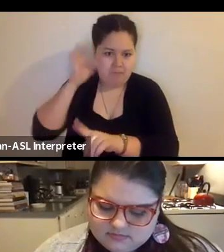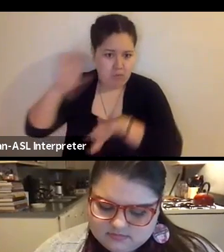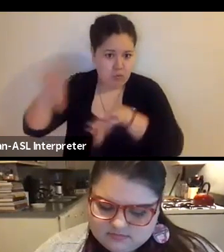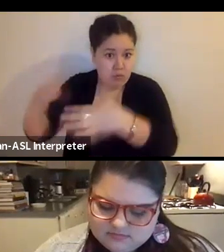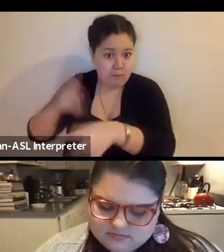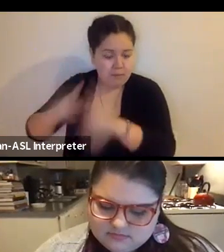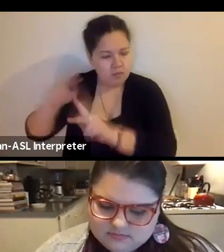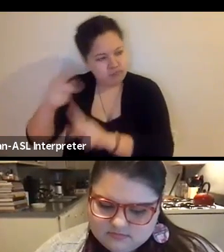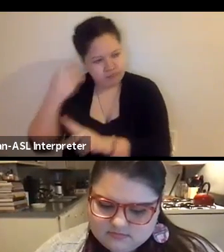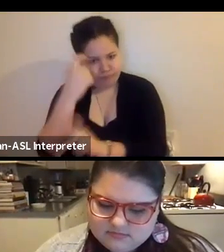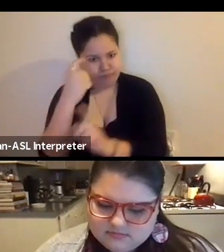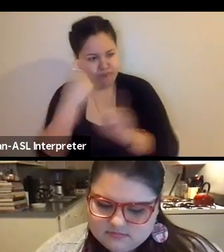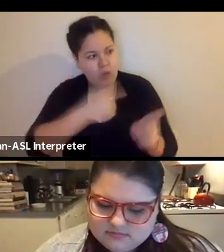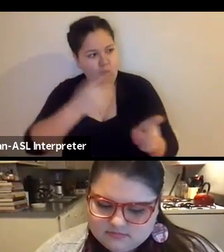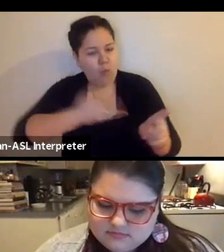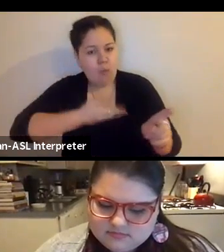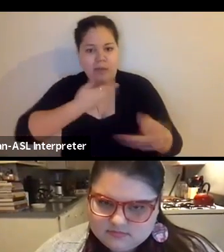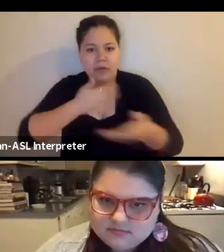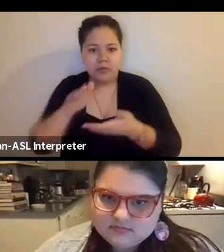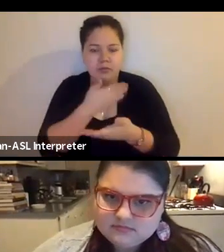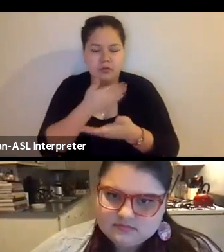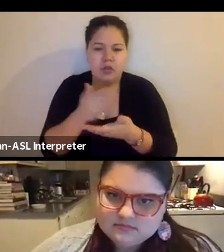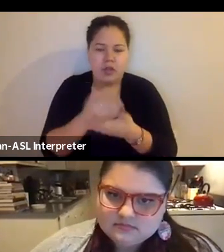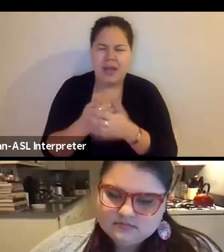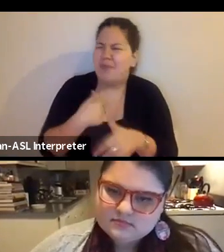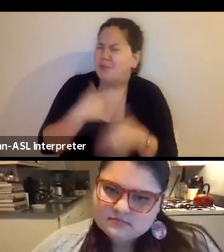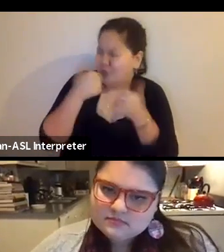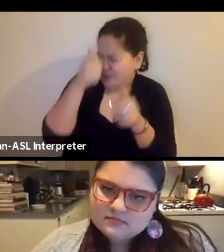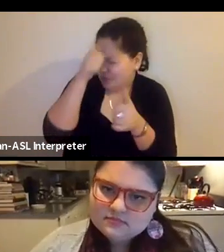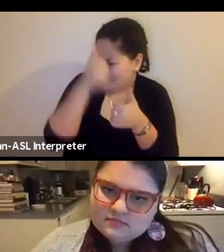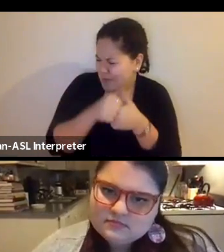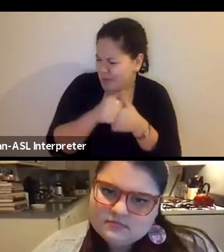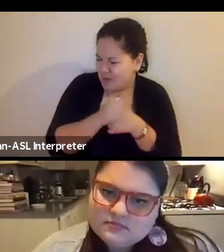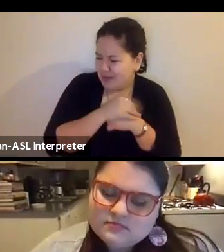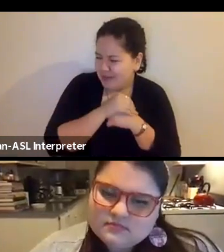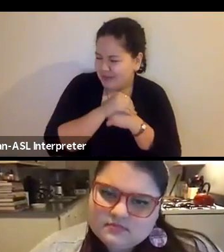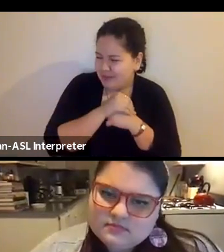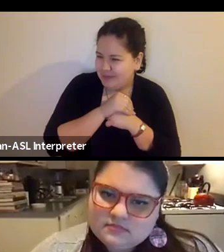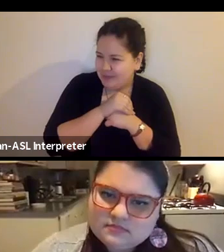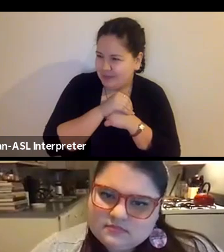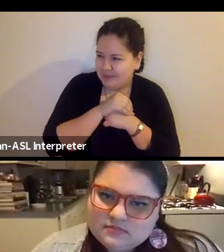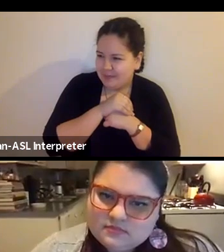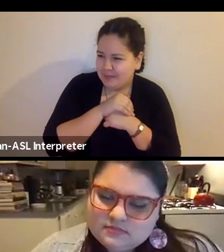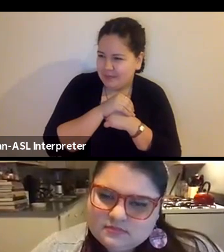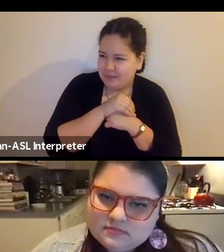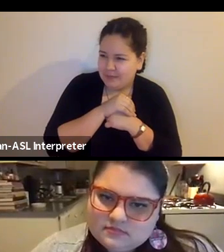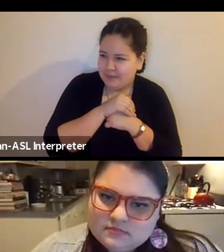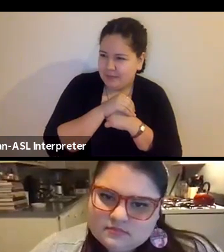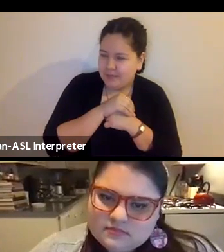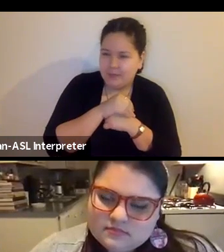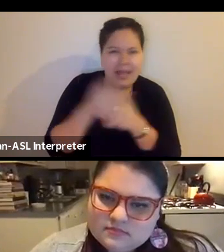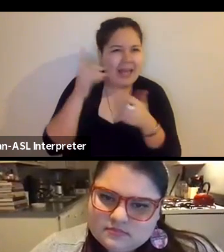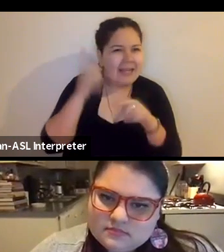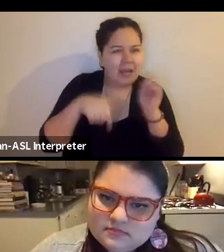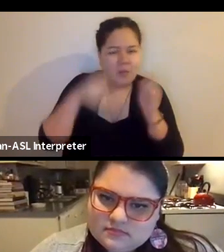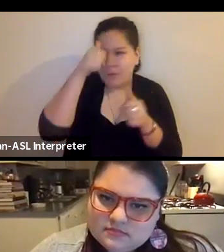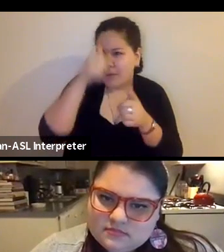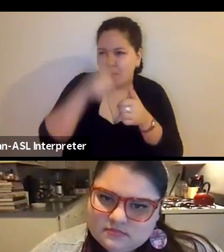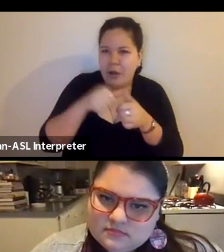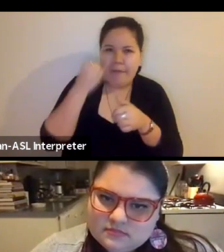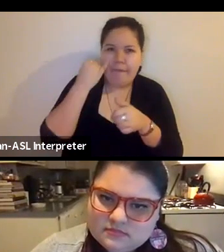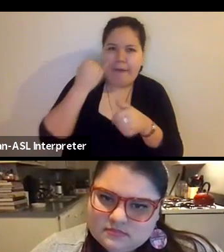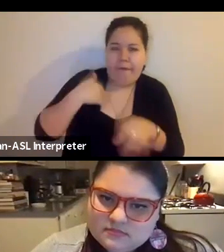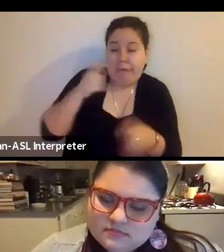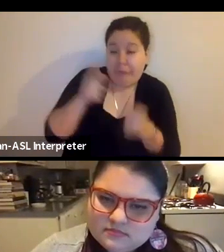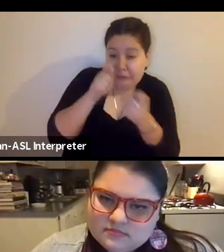of the welcome. And I'm trying to remember, like, I don't know if in Tecumloops we did a specific land acknowledgement,